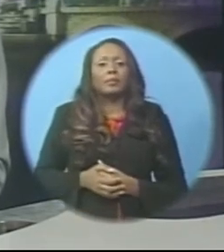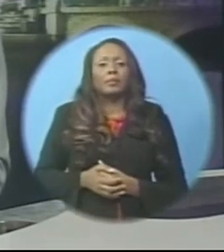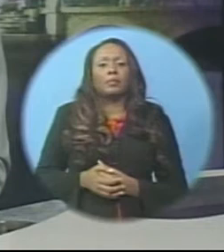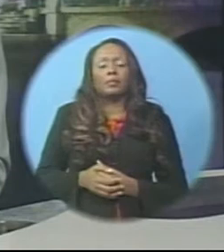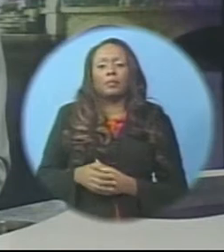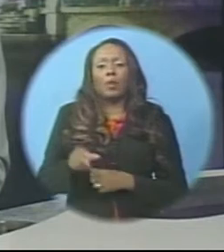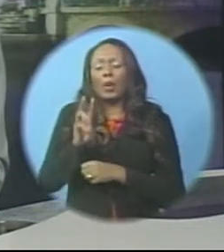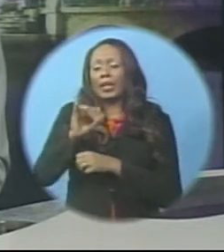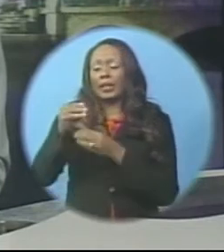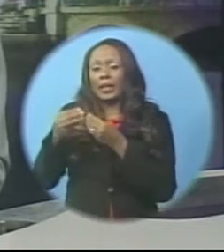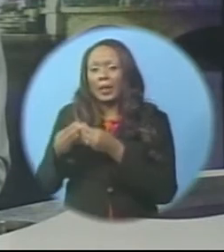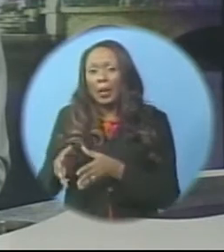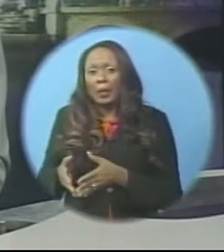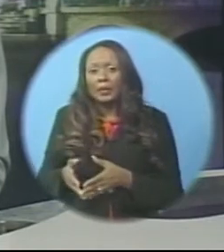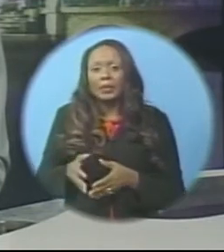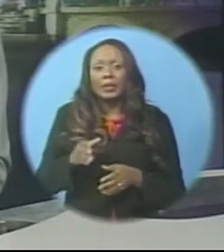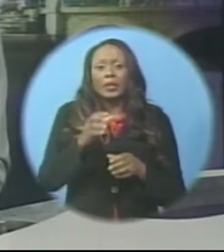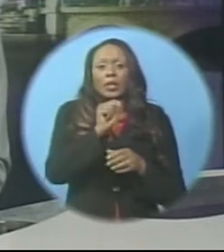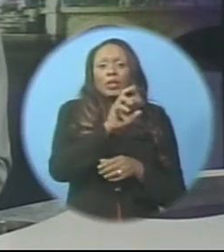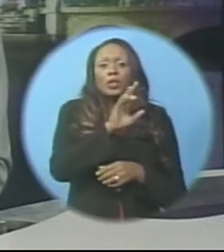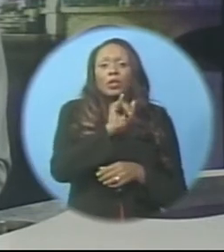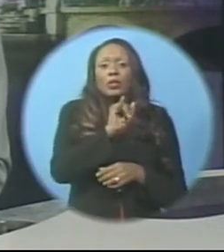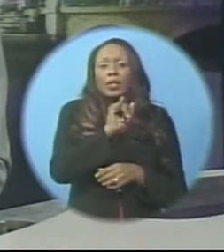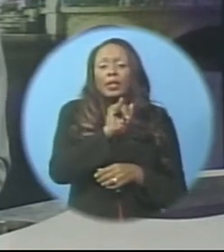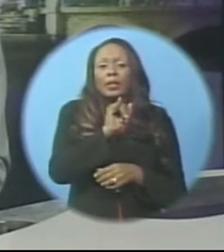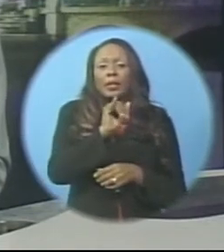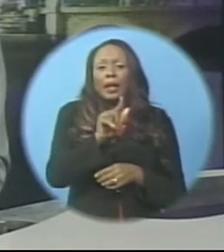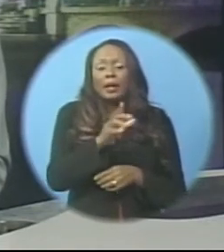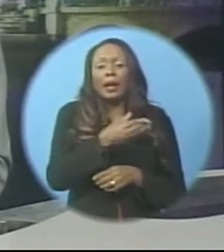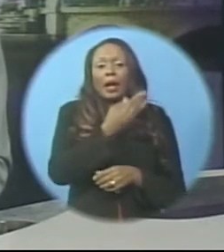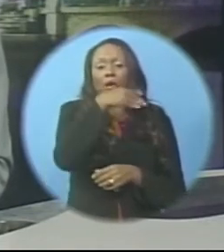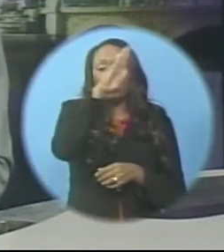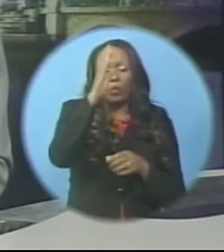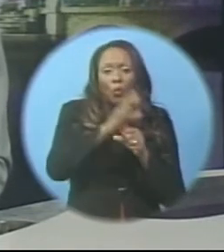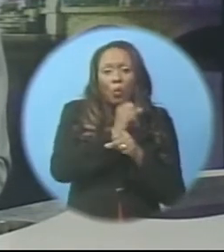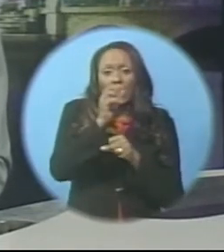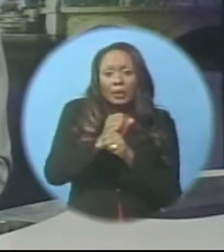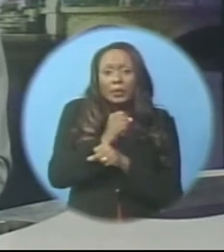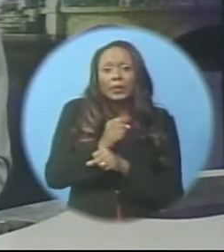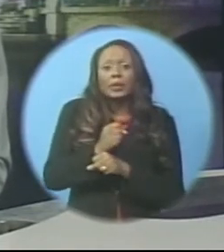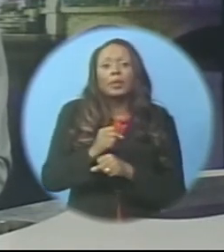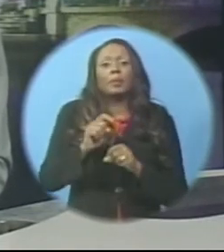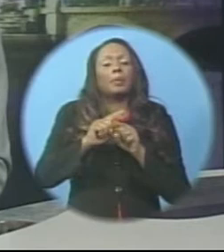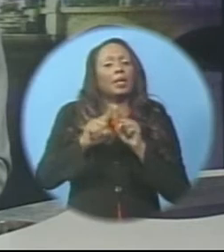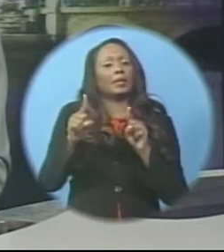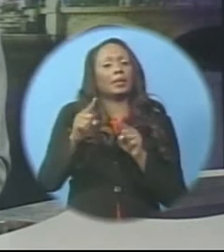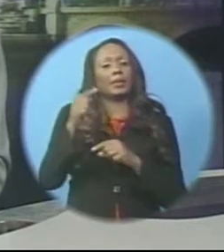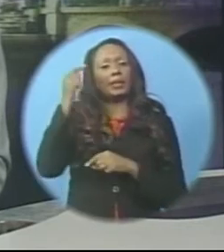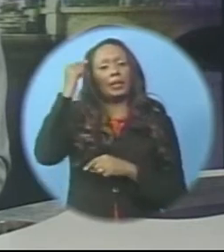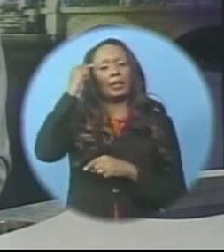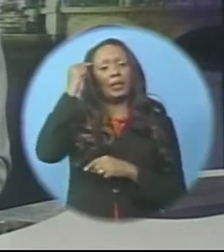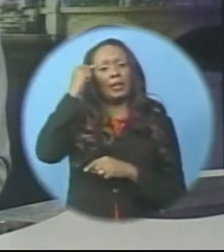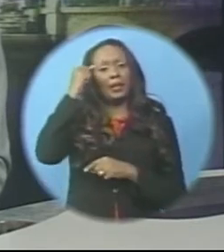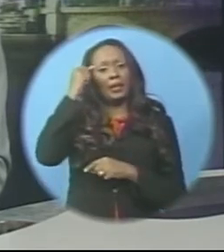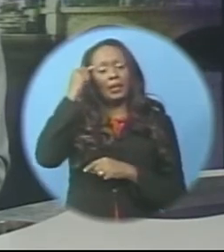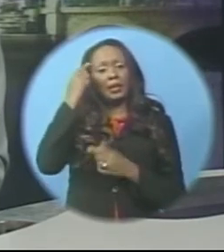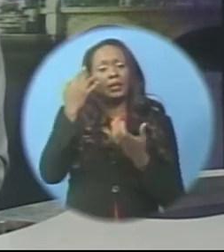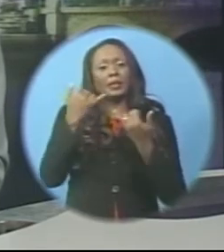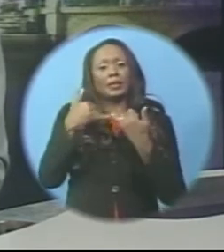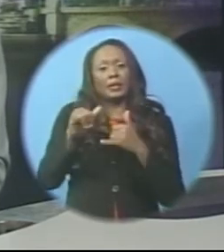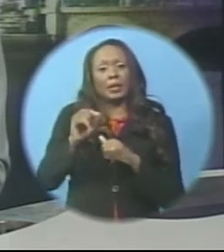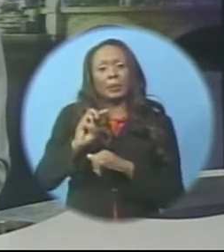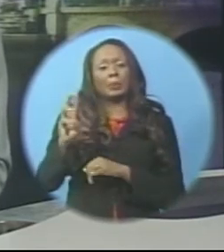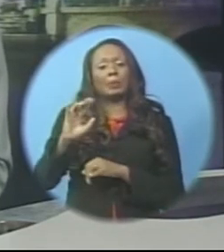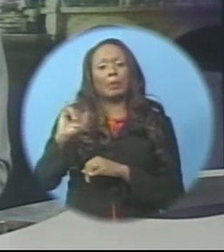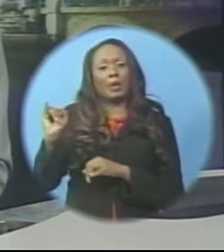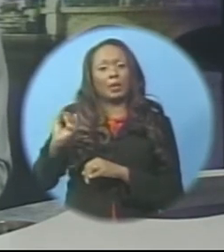and Australia in very unimpressive fashions, Brown believes that the selectors led by Clive Lloyd are still very competent in spotting